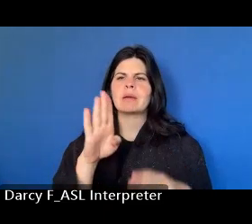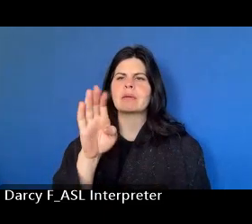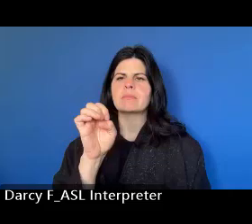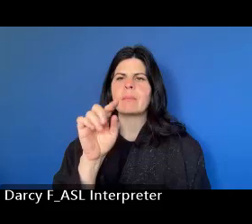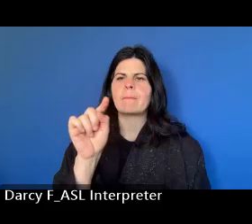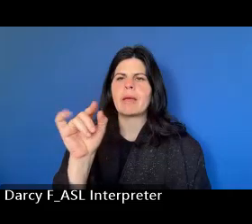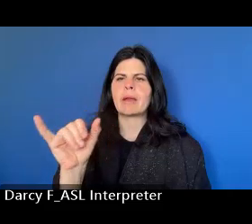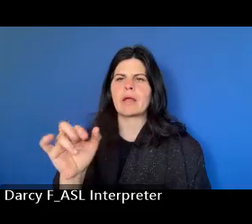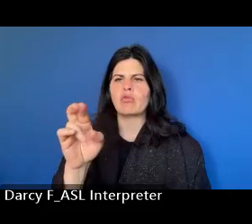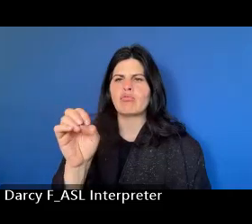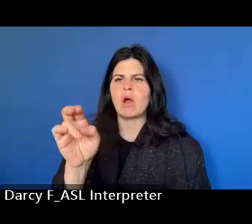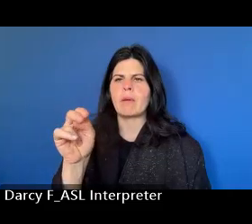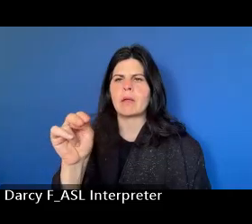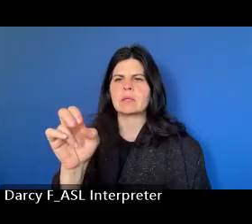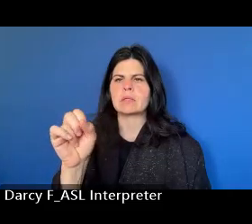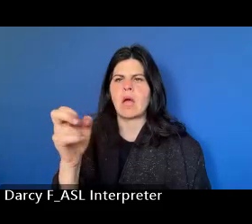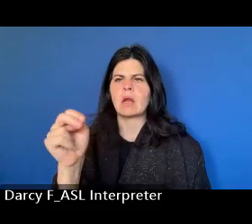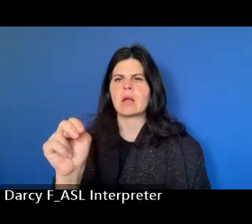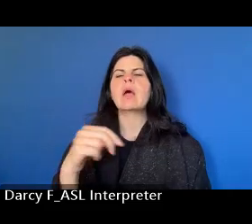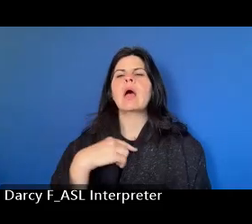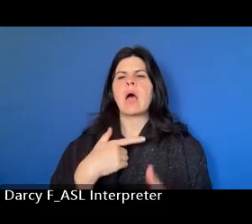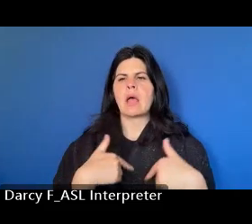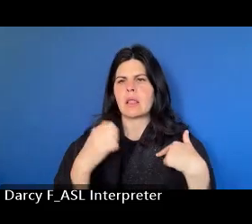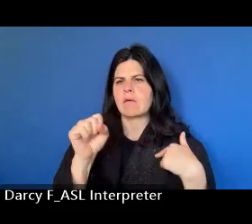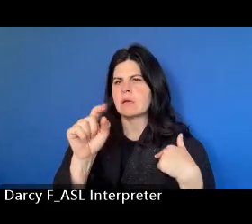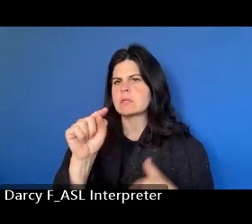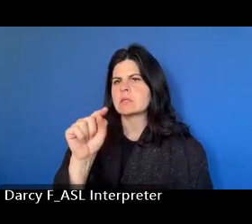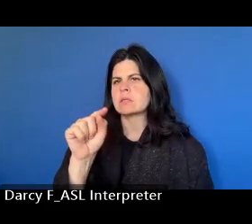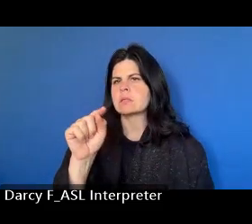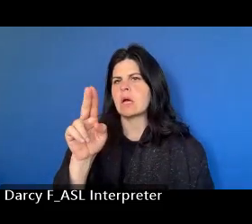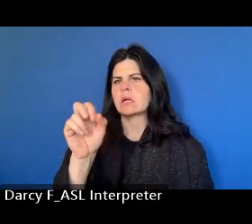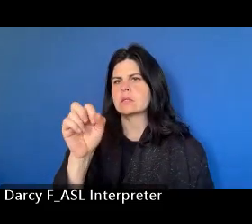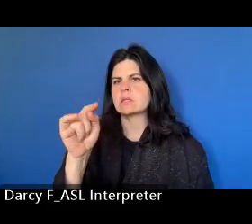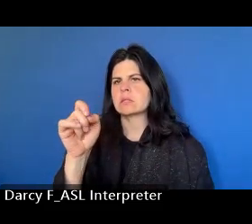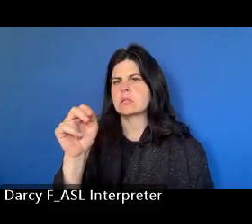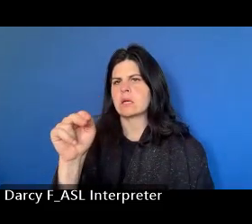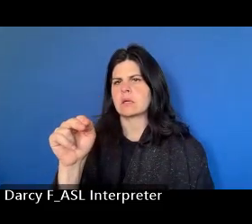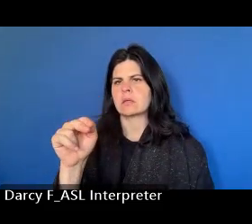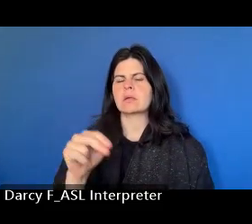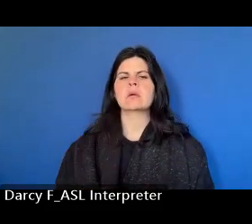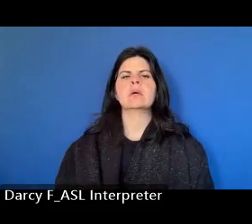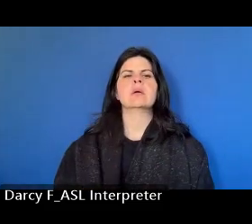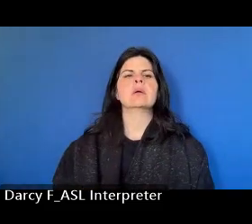Robinson. I live in Tustin. And according to your